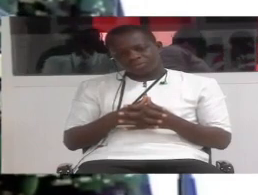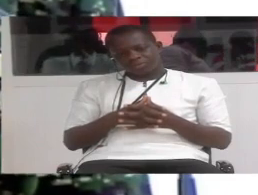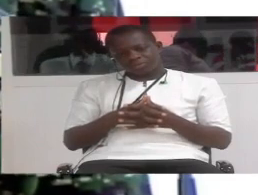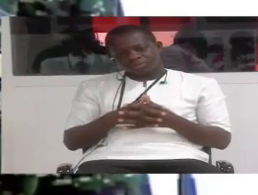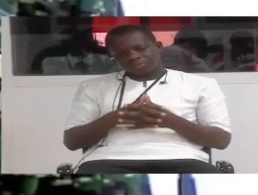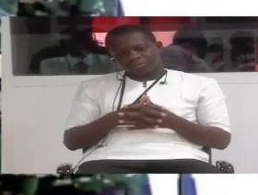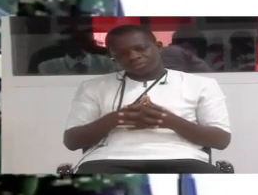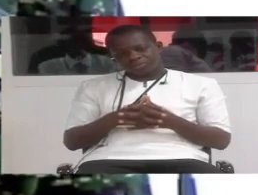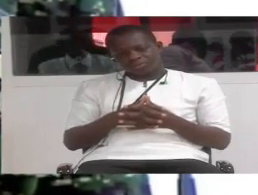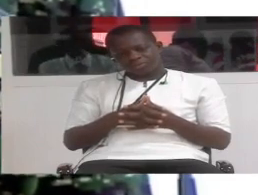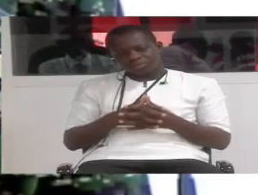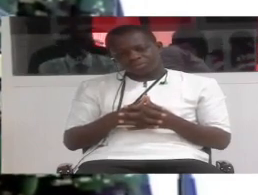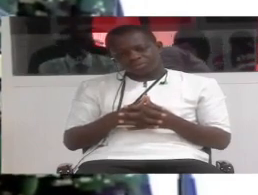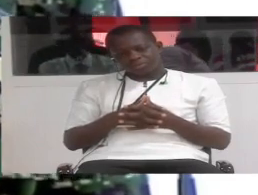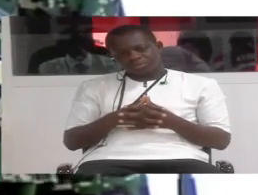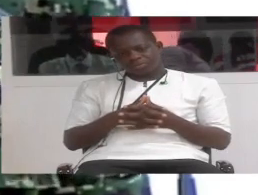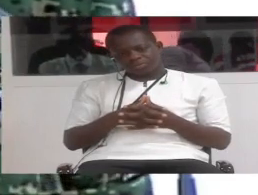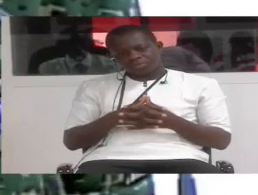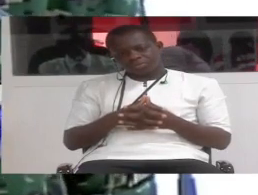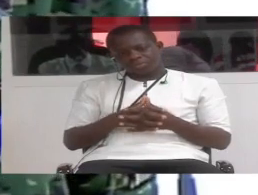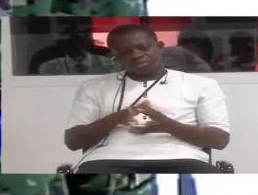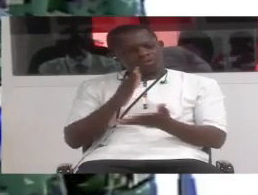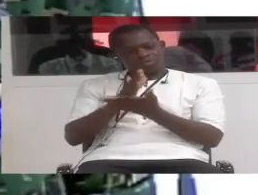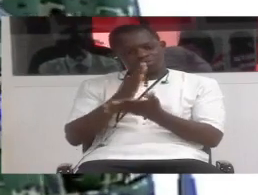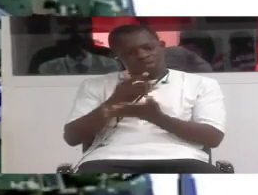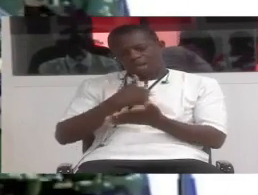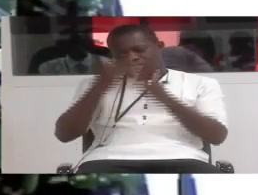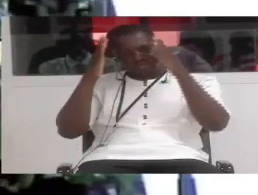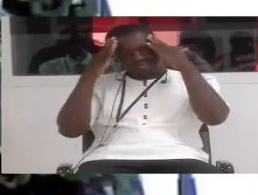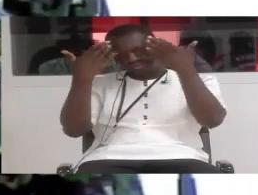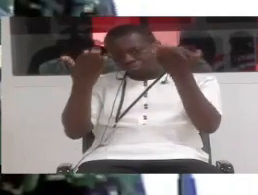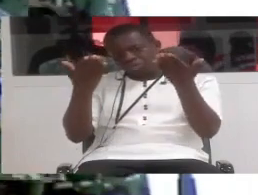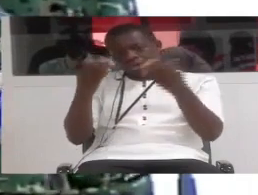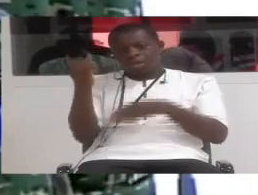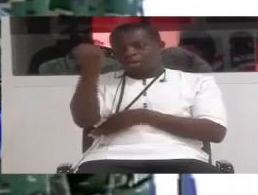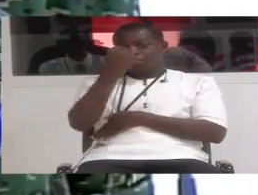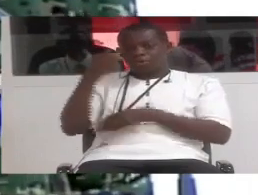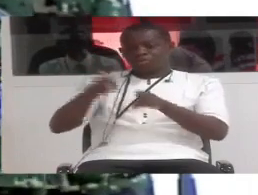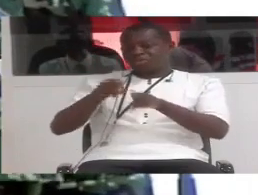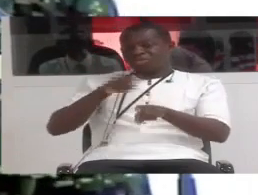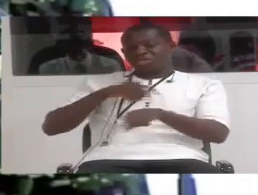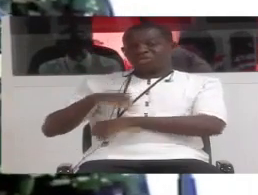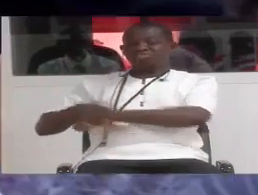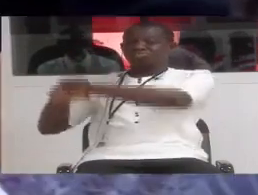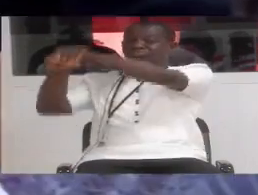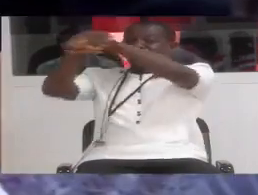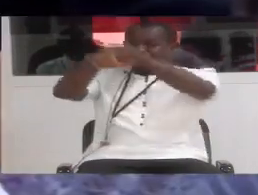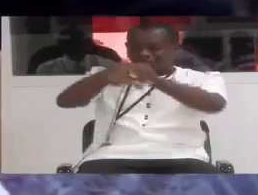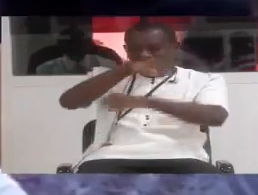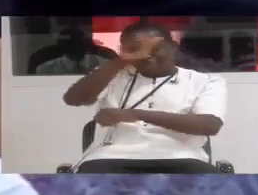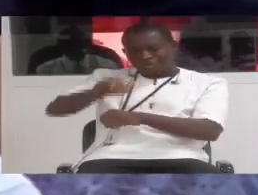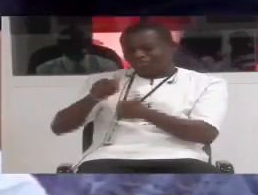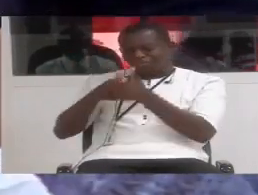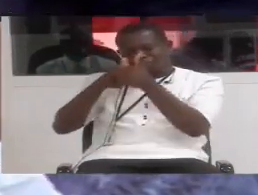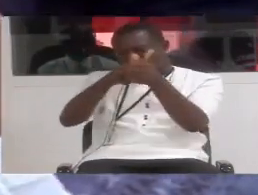sulé nit ñi. Ah lool de xawma ko wol because man genn la won ci mbir mi. I